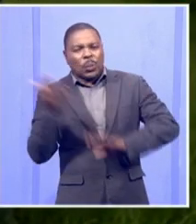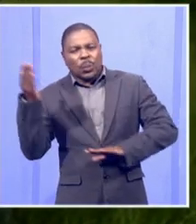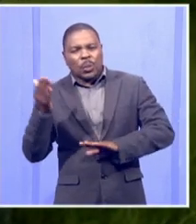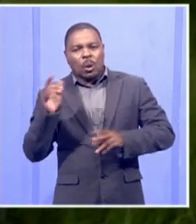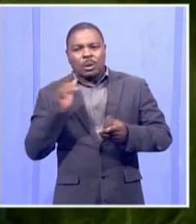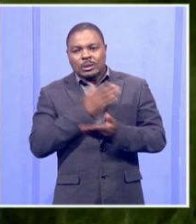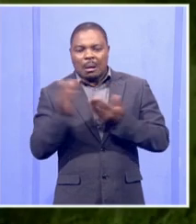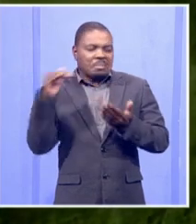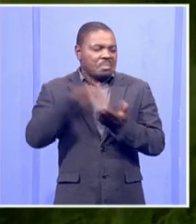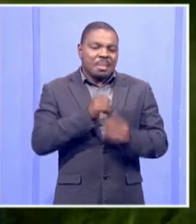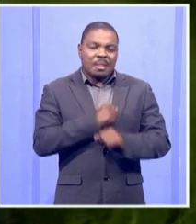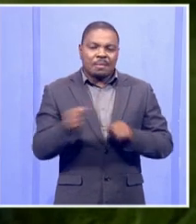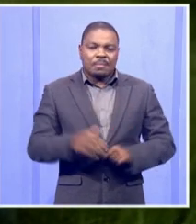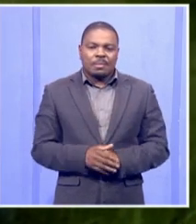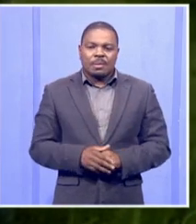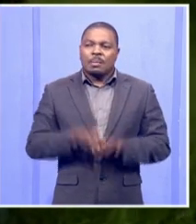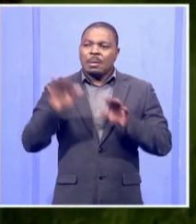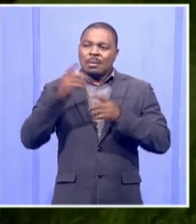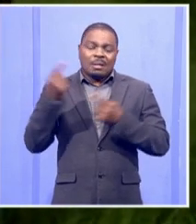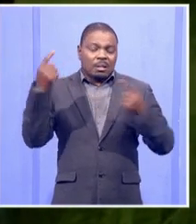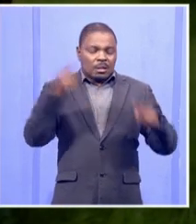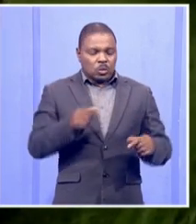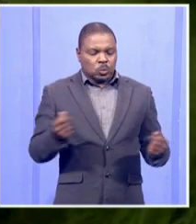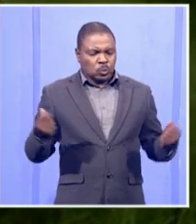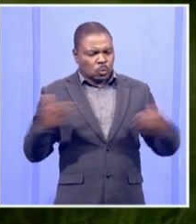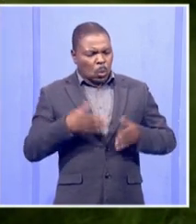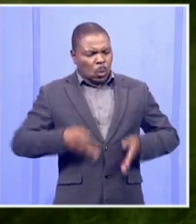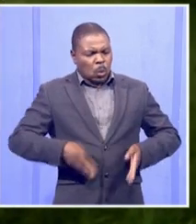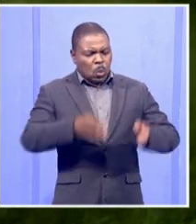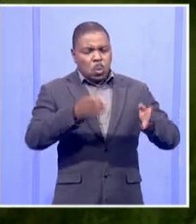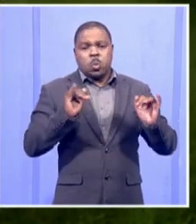to Coffee Bay are shocked at the state of the road.